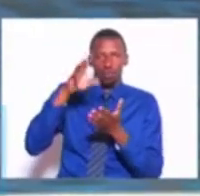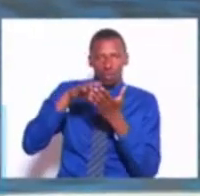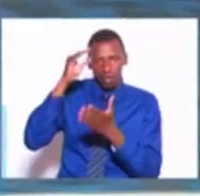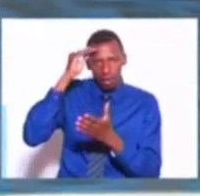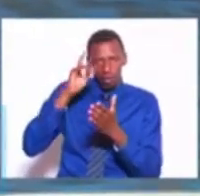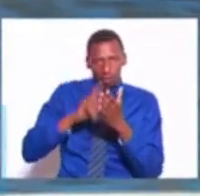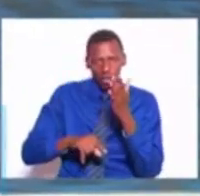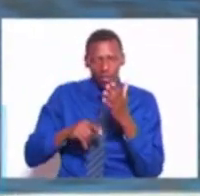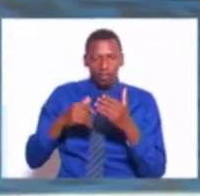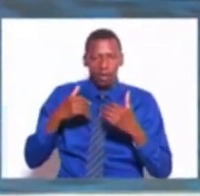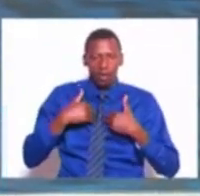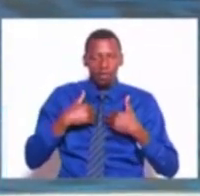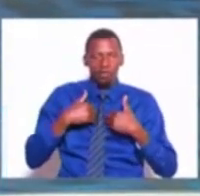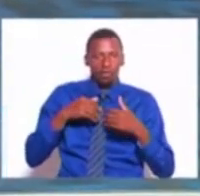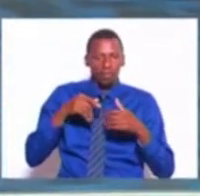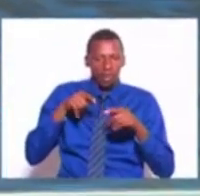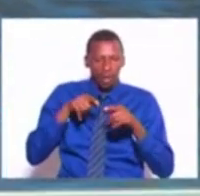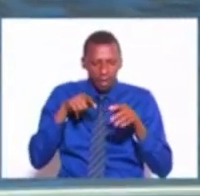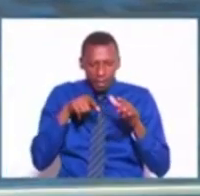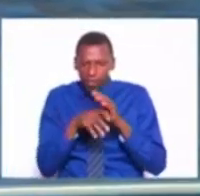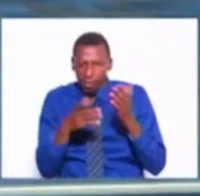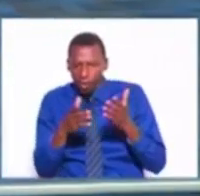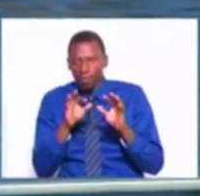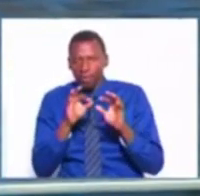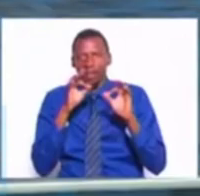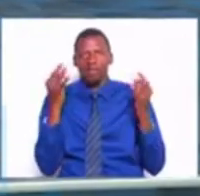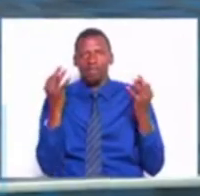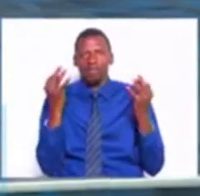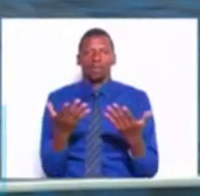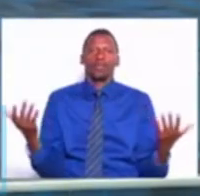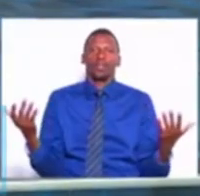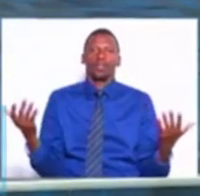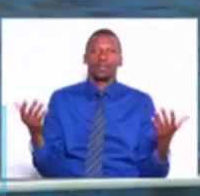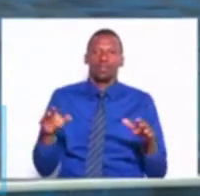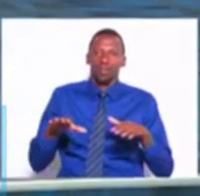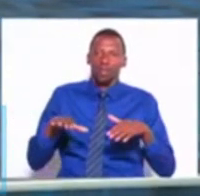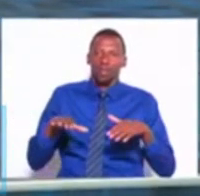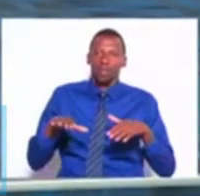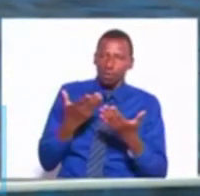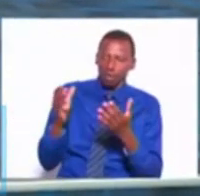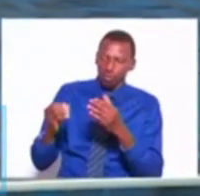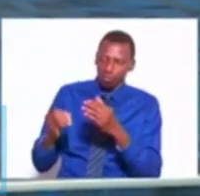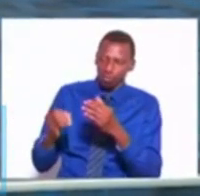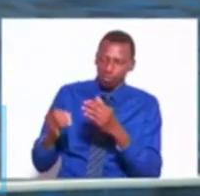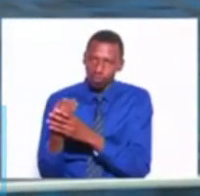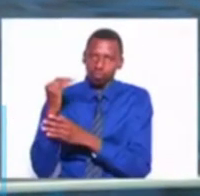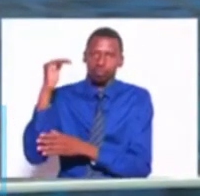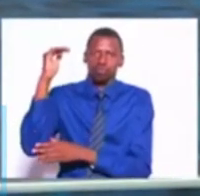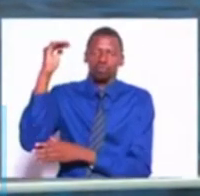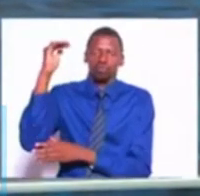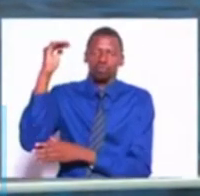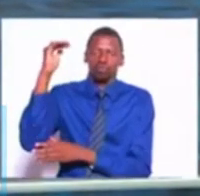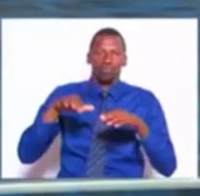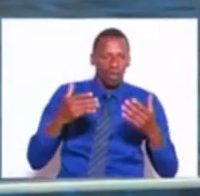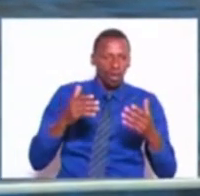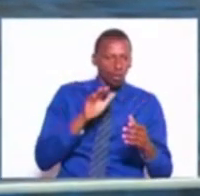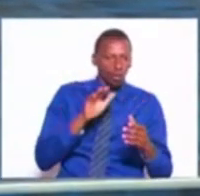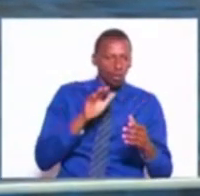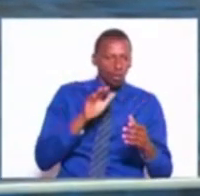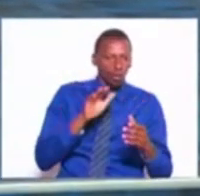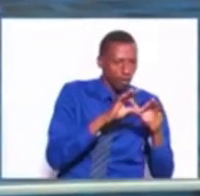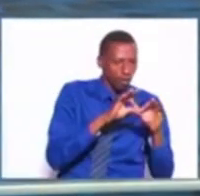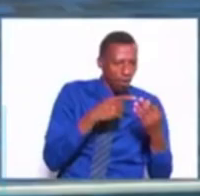have the root cause in the family issues. The way they were grown up, kind of family members they